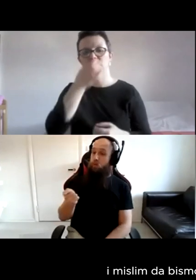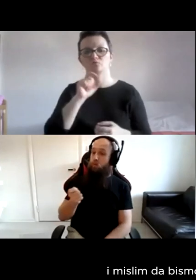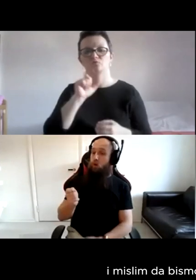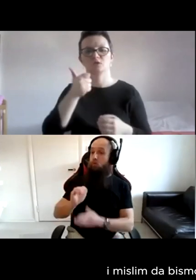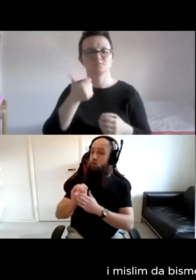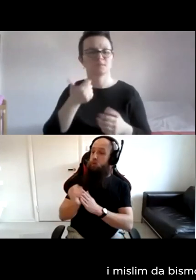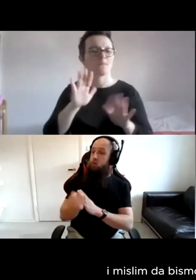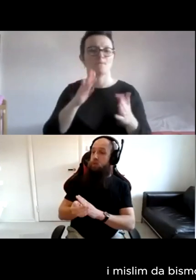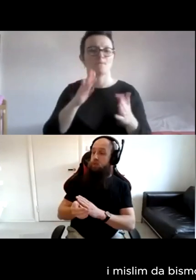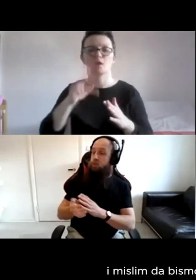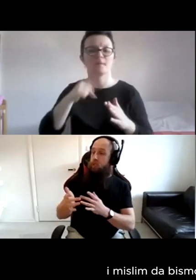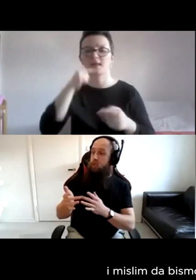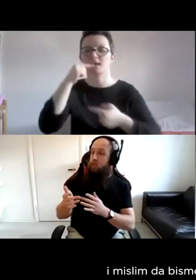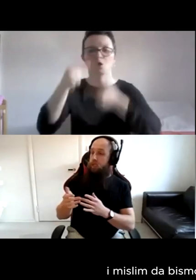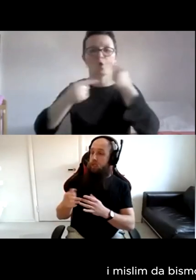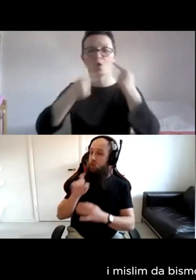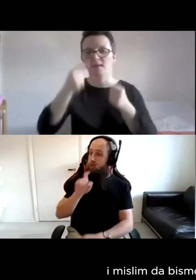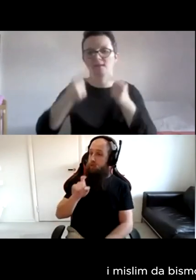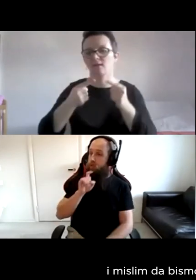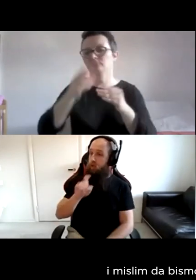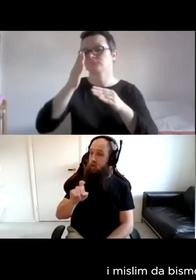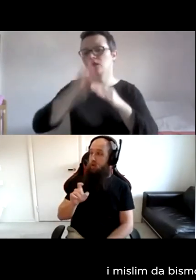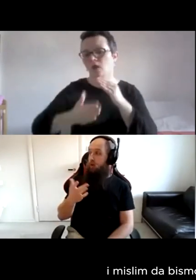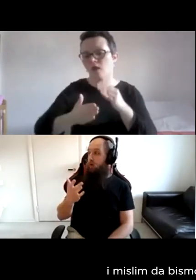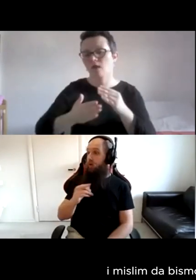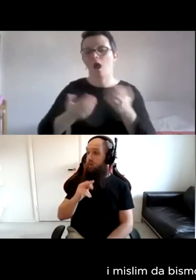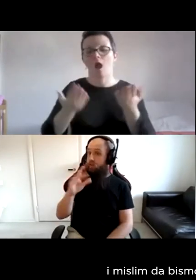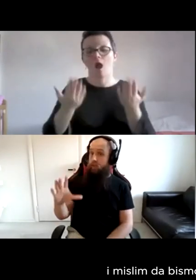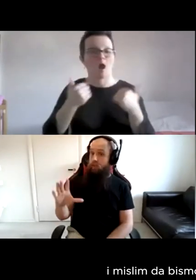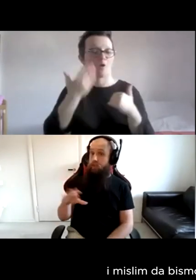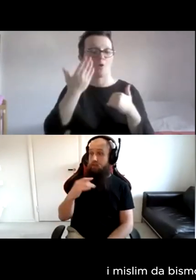that we should thank all the participants